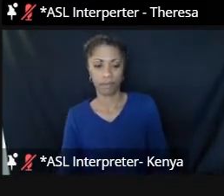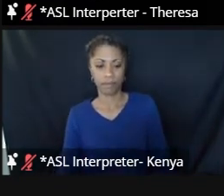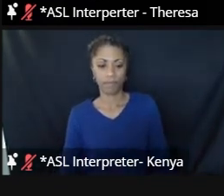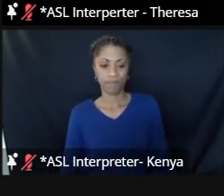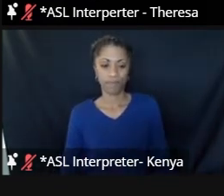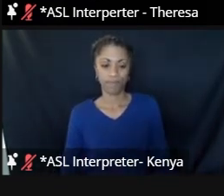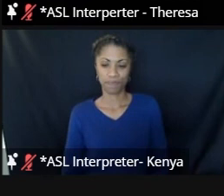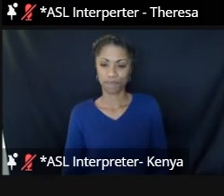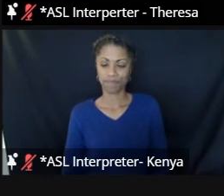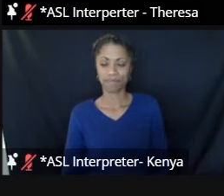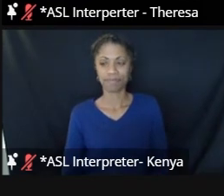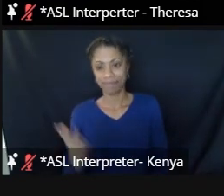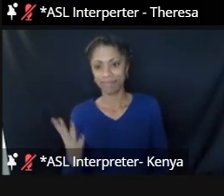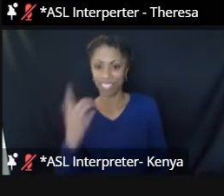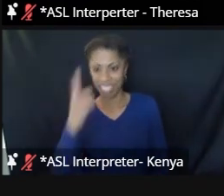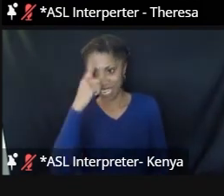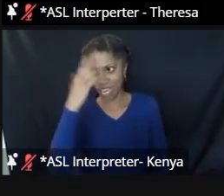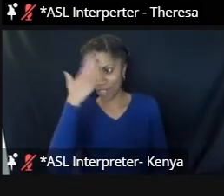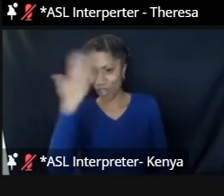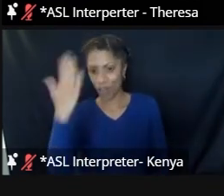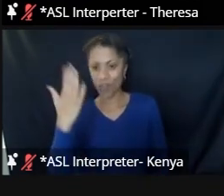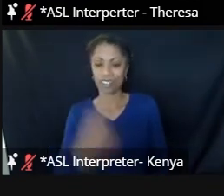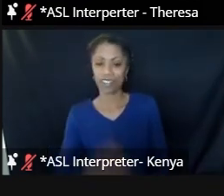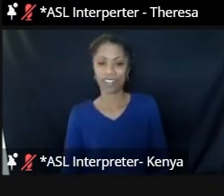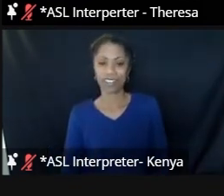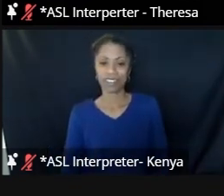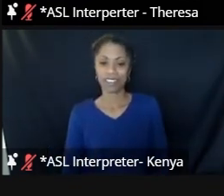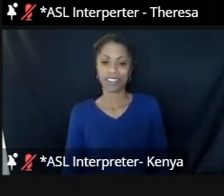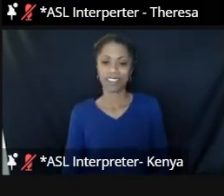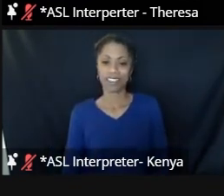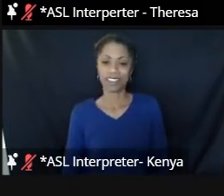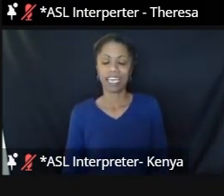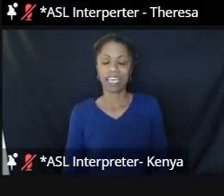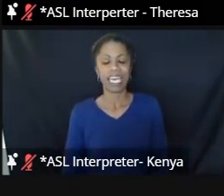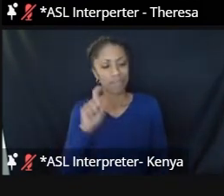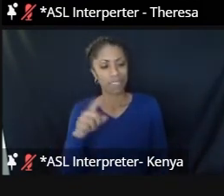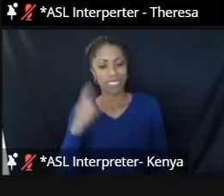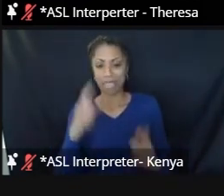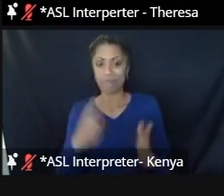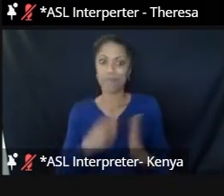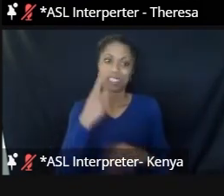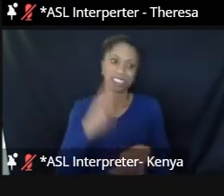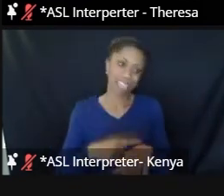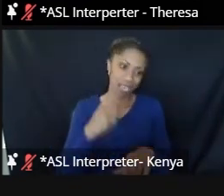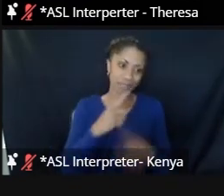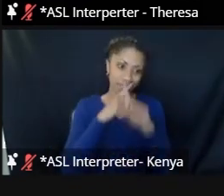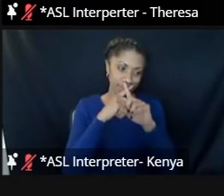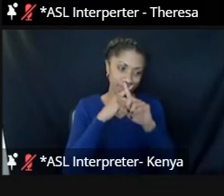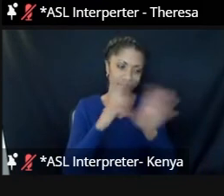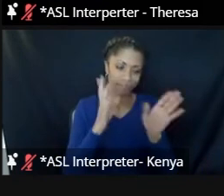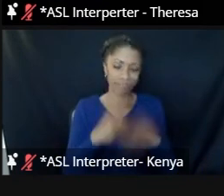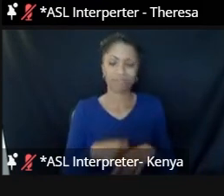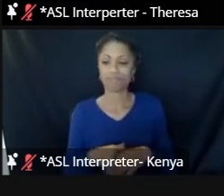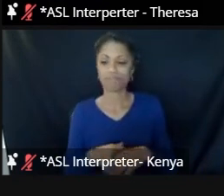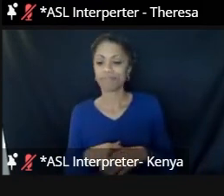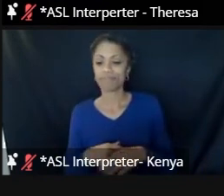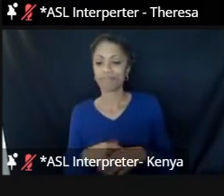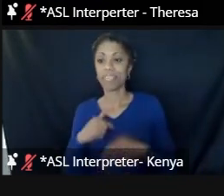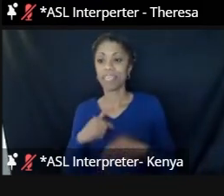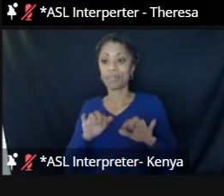You would think, right? That gotta happen at least once. Yeah, at least once. Well, I was just